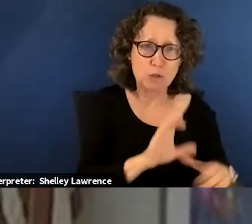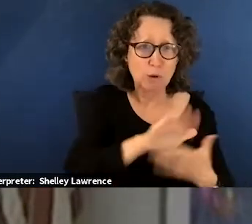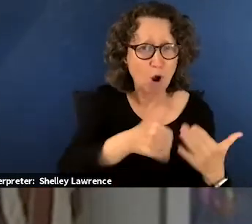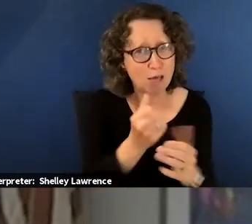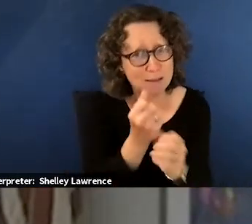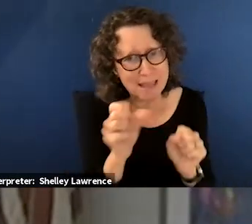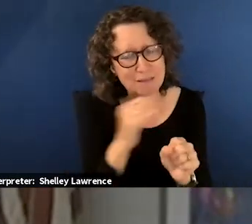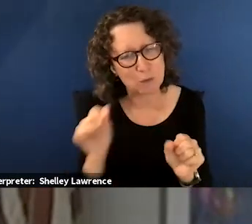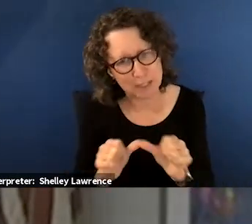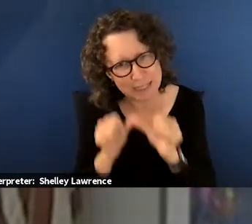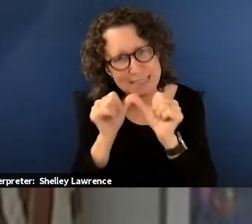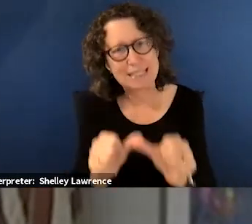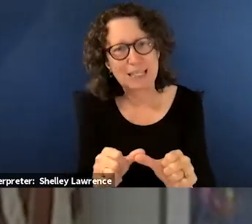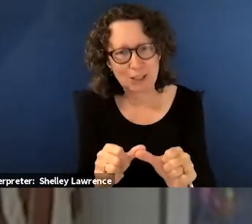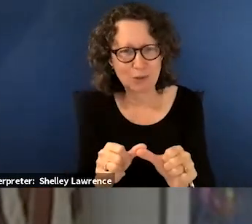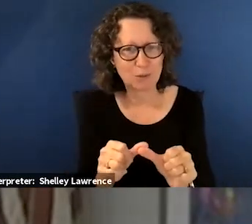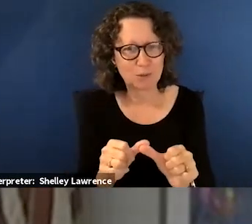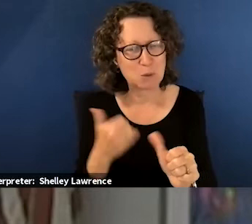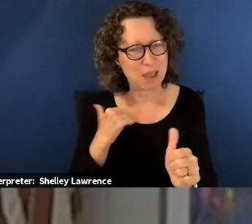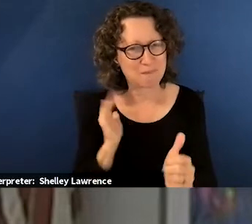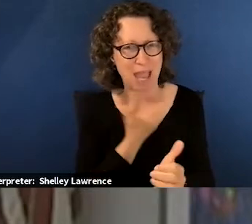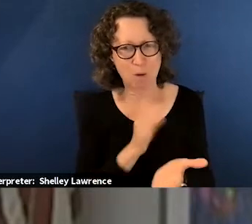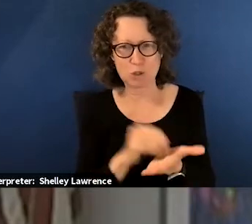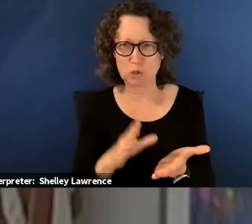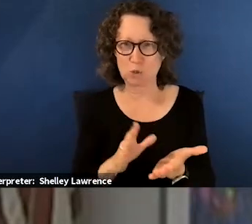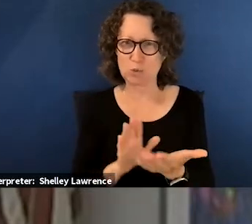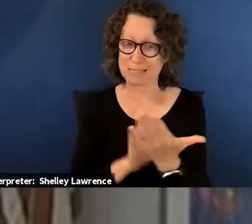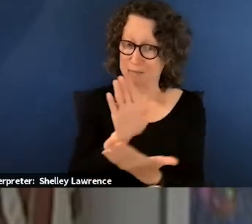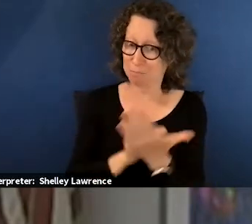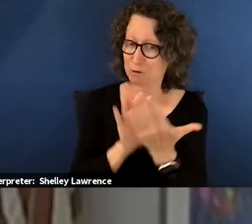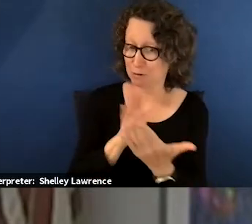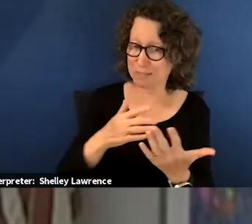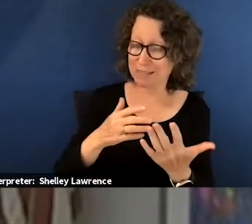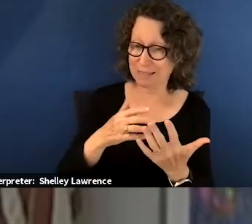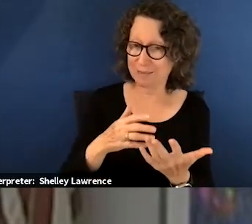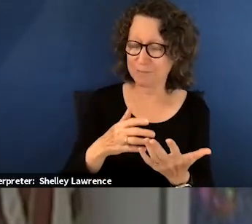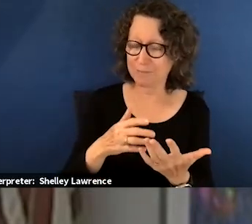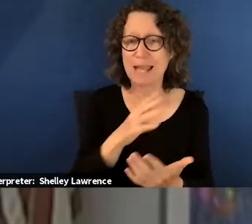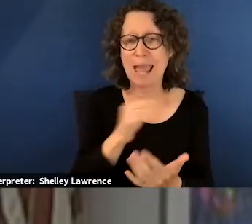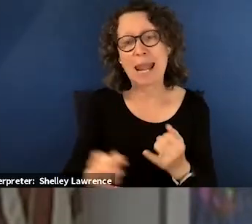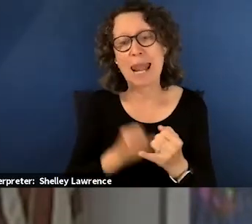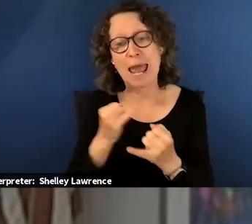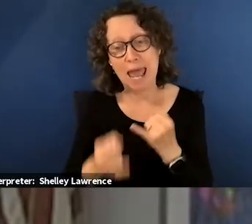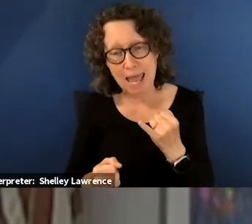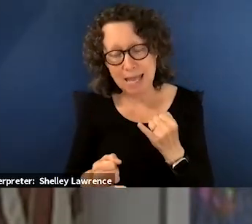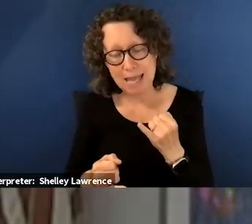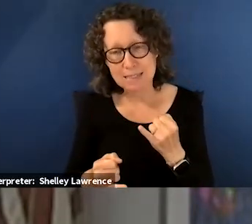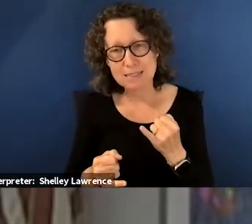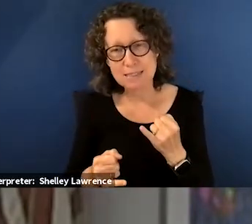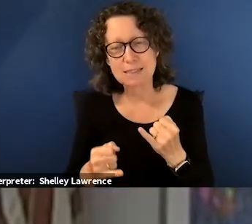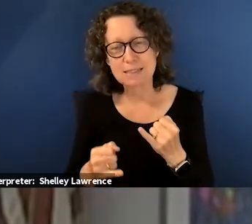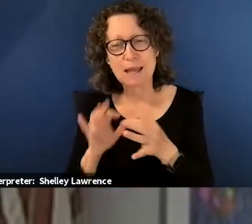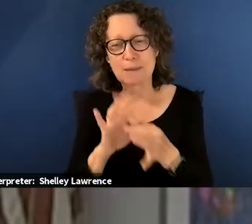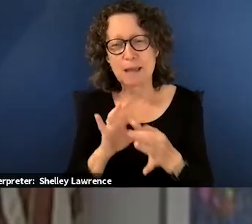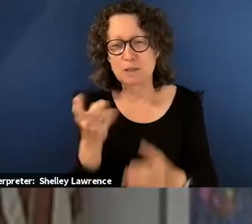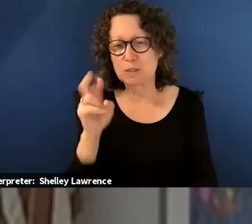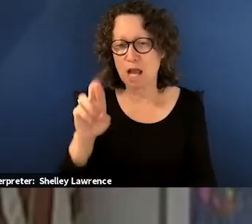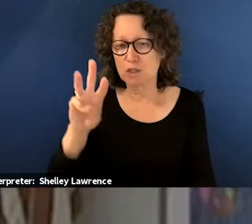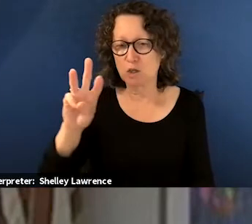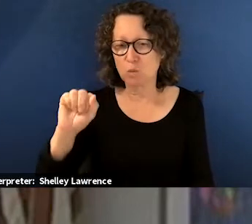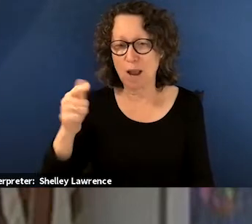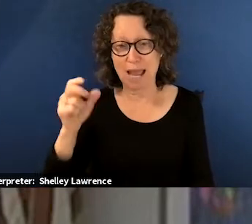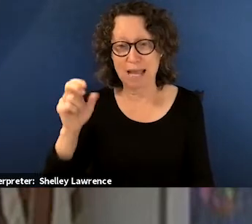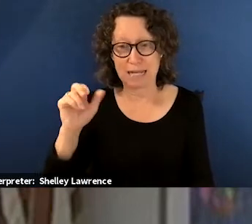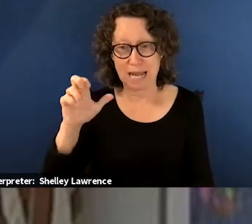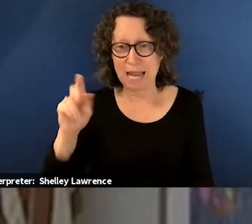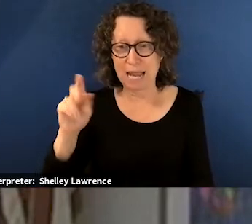and we continue to have our students in person. And lastly, I would say, like, with regards to Dr. Wagner, with regards to, thank you